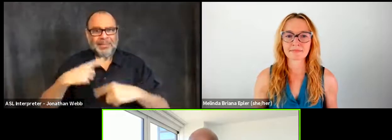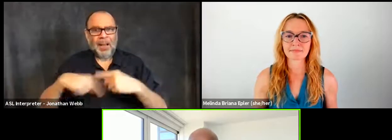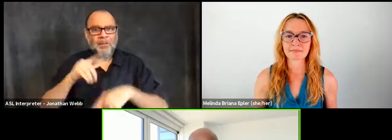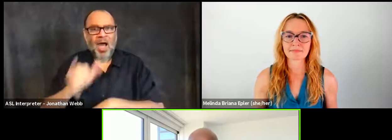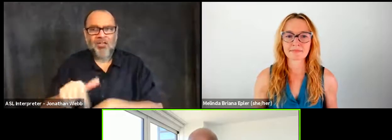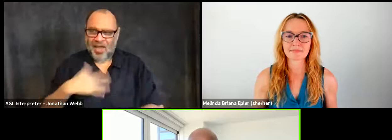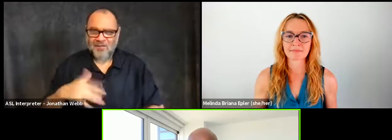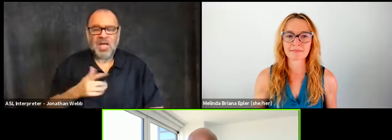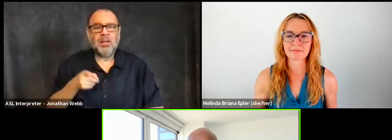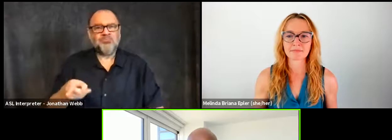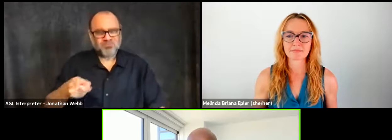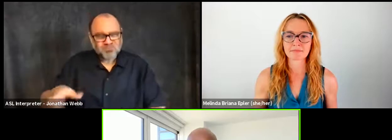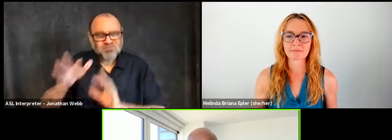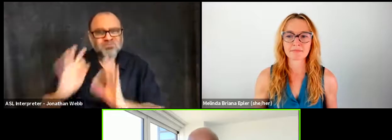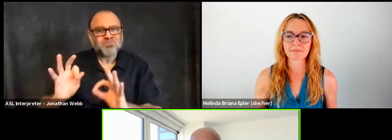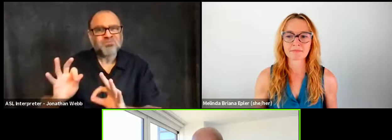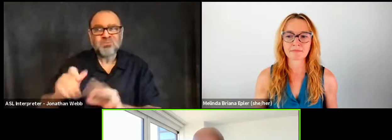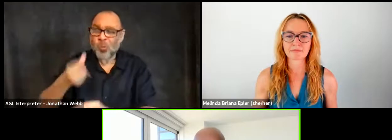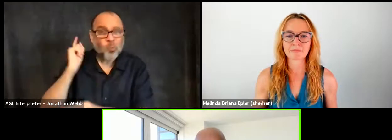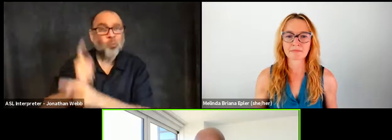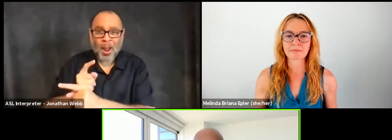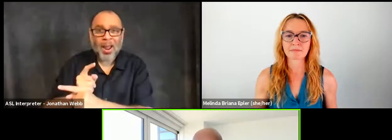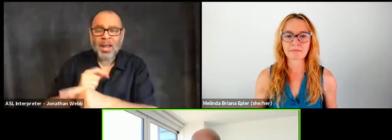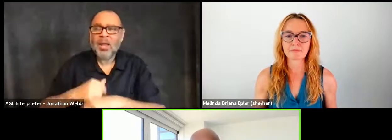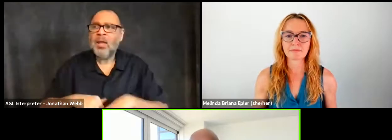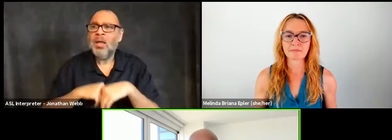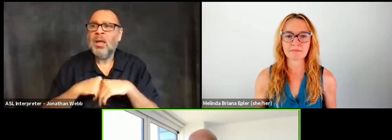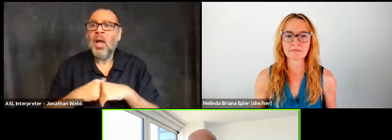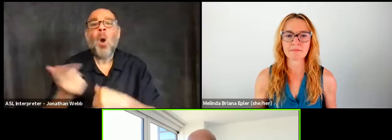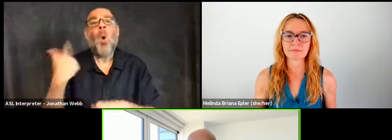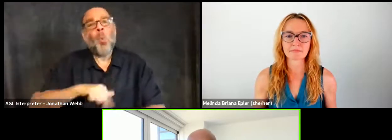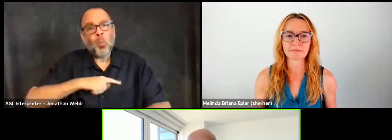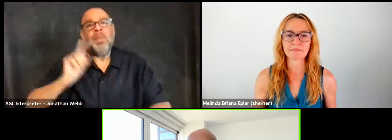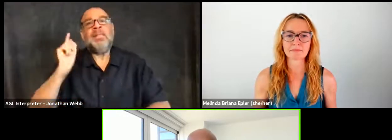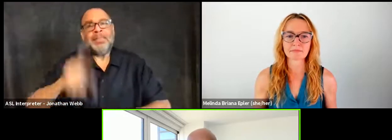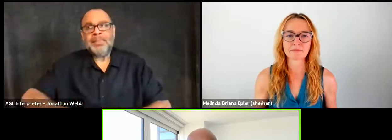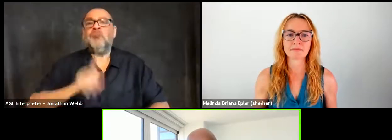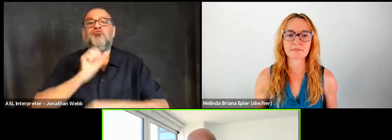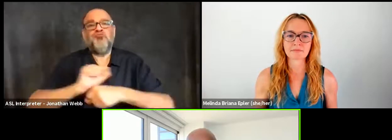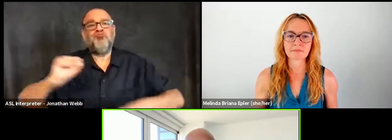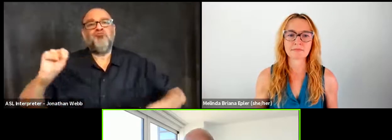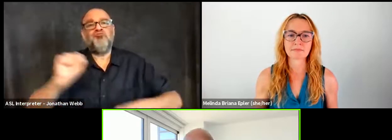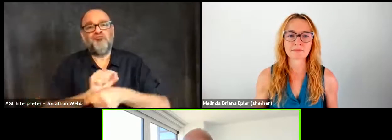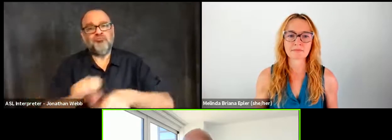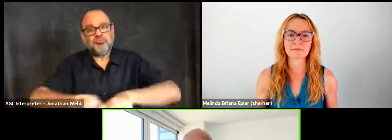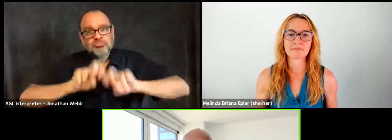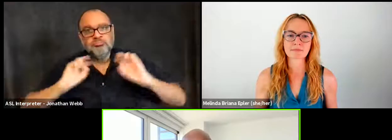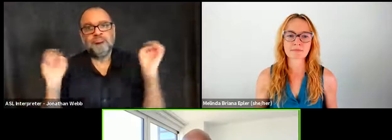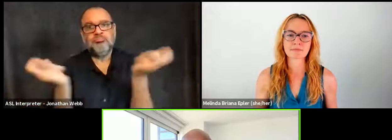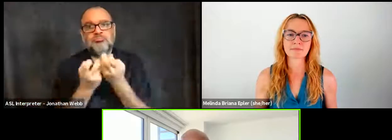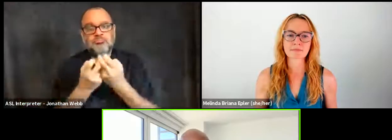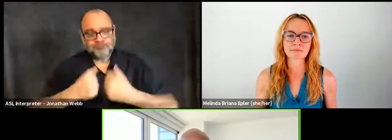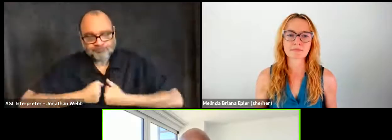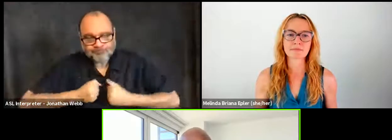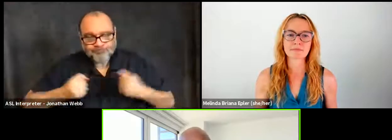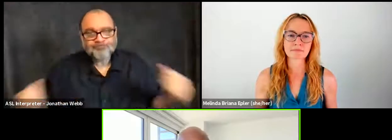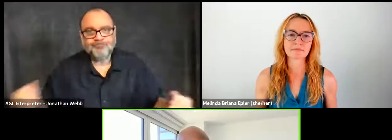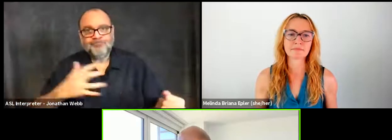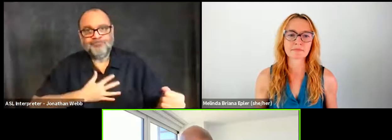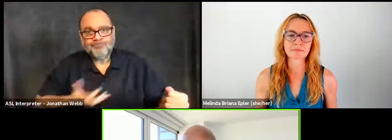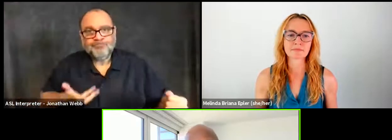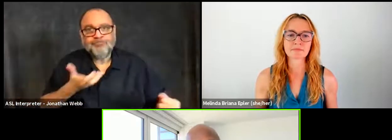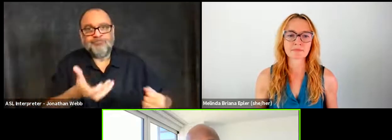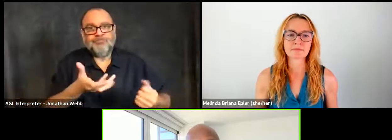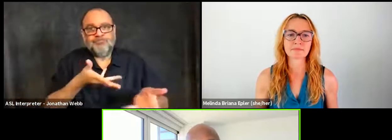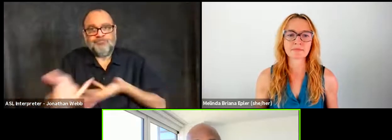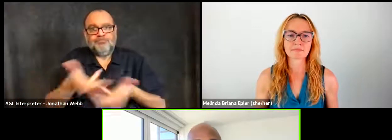Like we need everyone to talk about mental health, and I think that's how we remove it from the community. That remove the stigma from